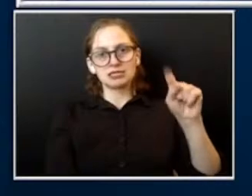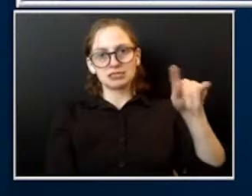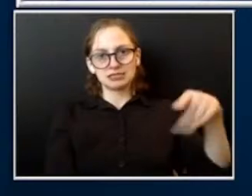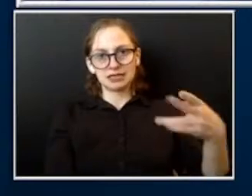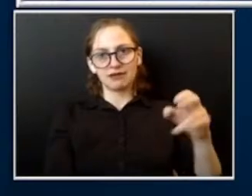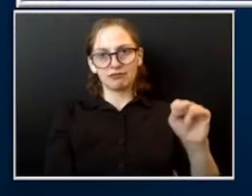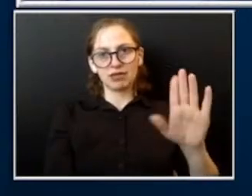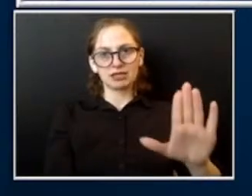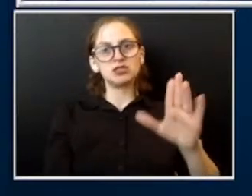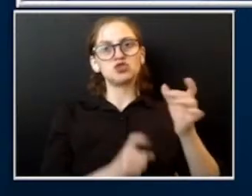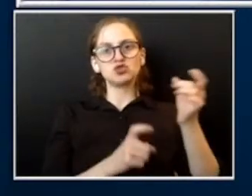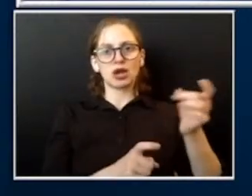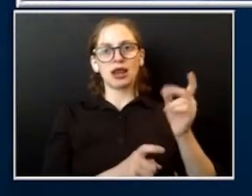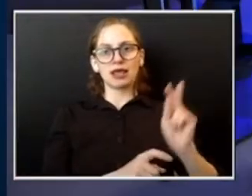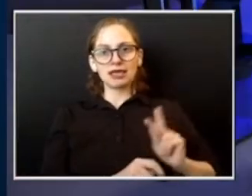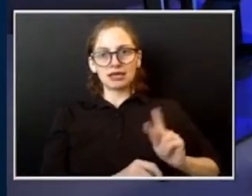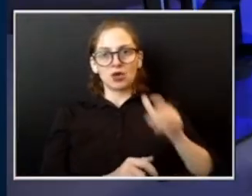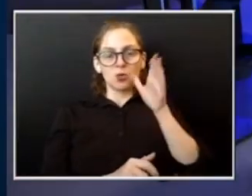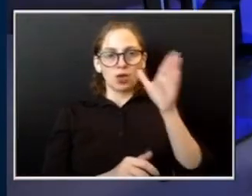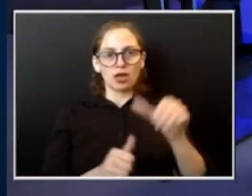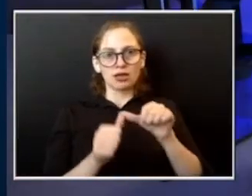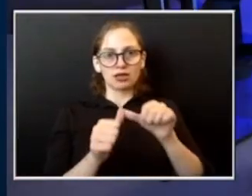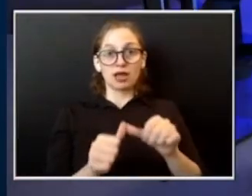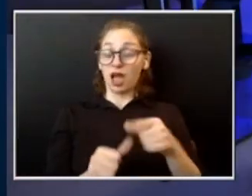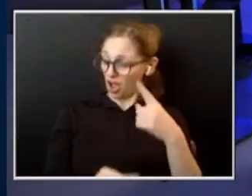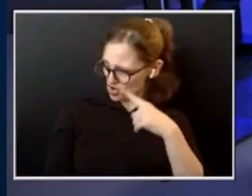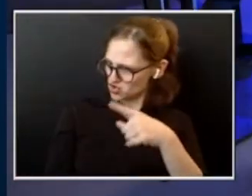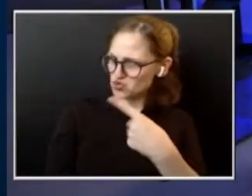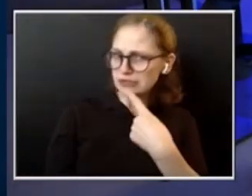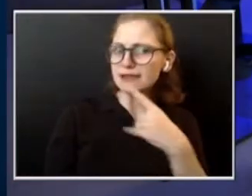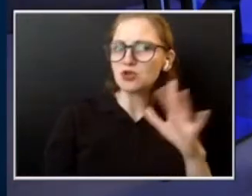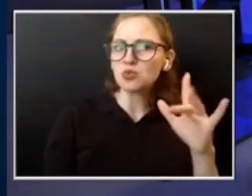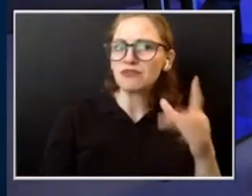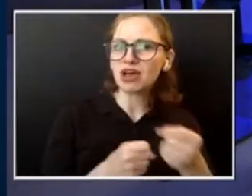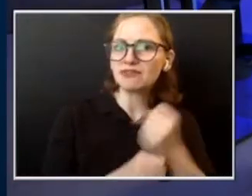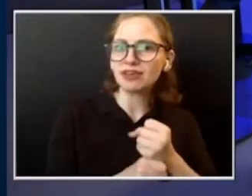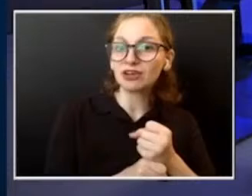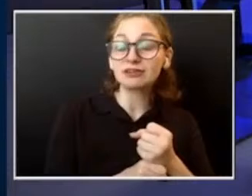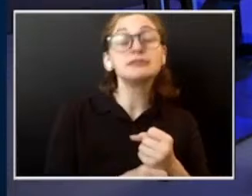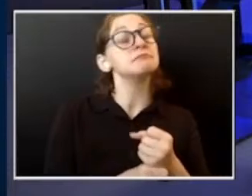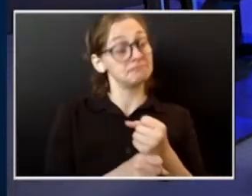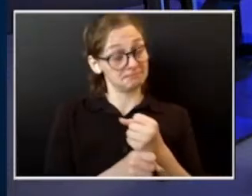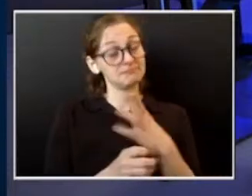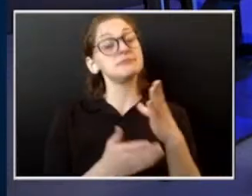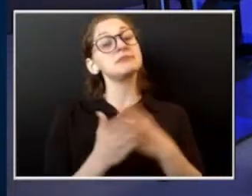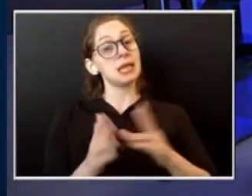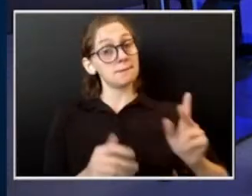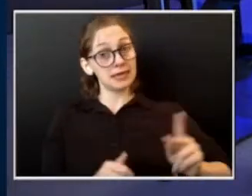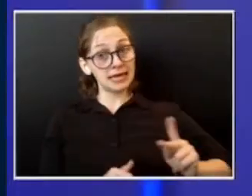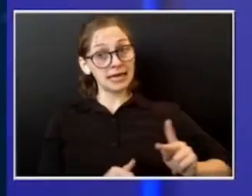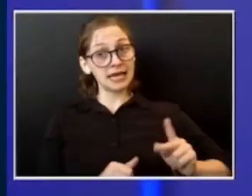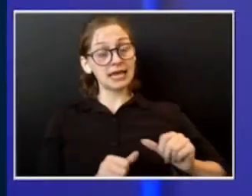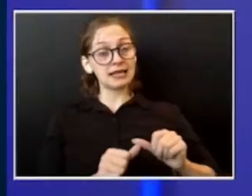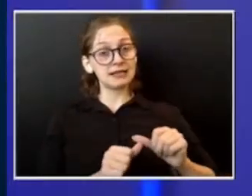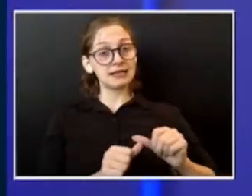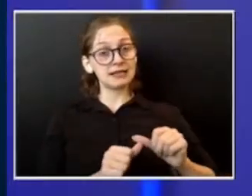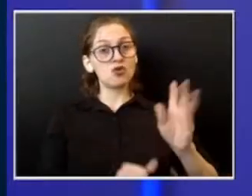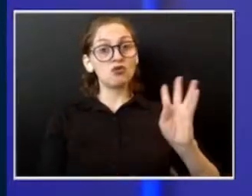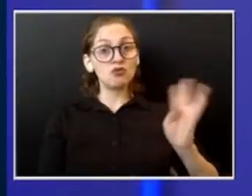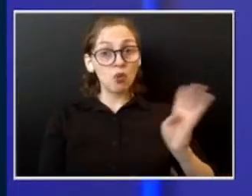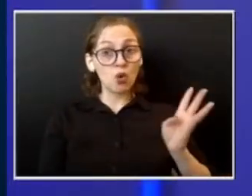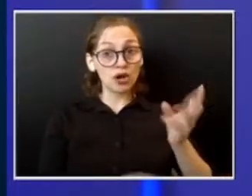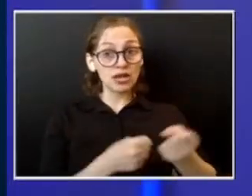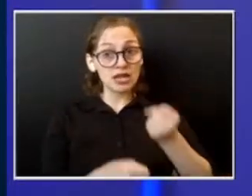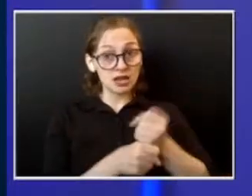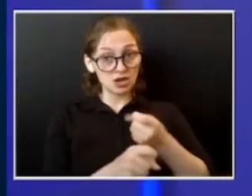now? I heard you say 25 years, man. Yeah, we've had kidneys here that have lasted 40 years from a living donor.